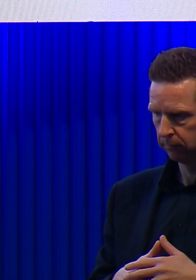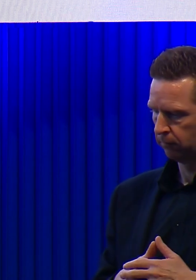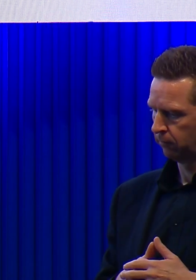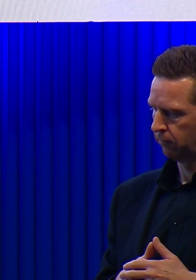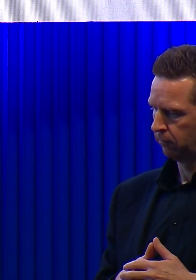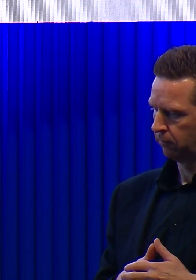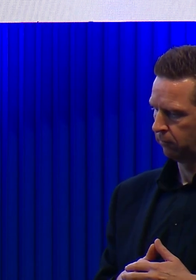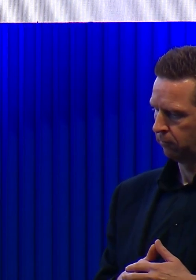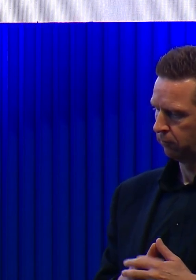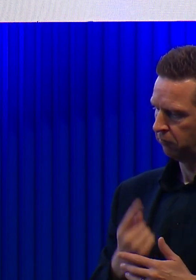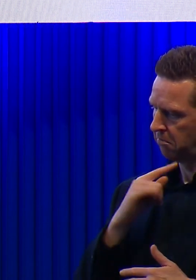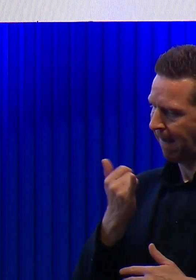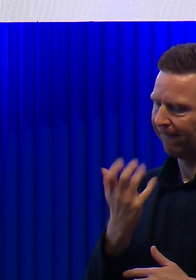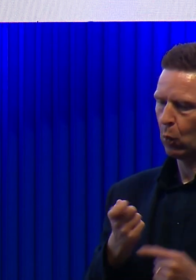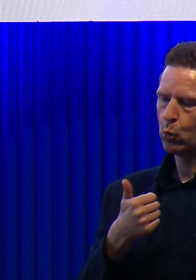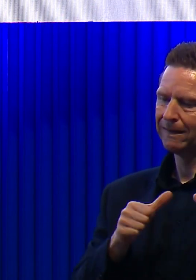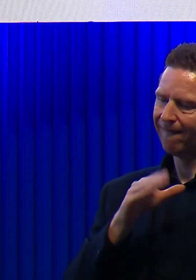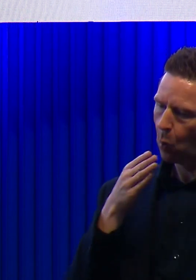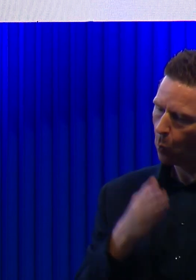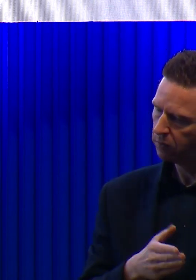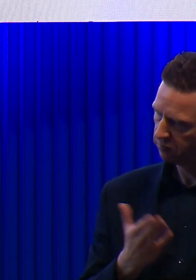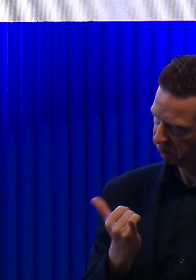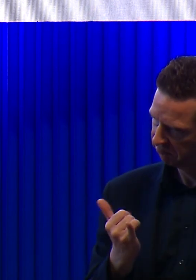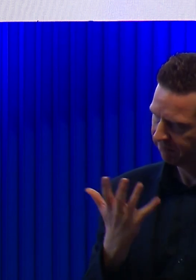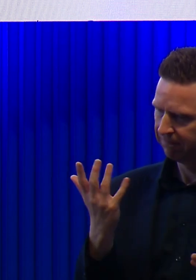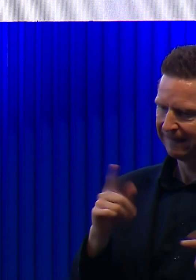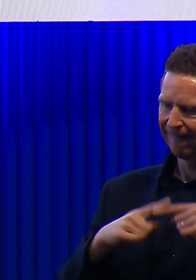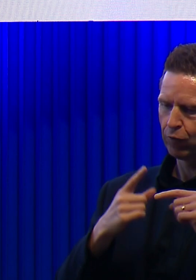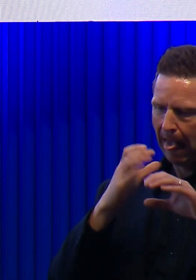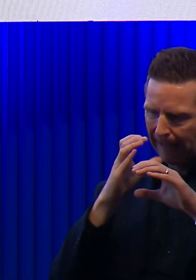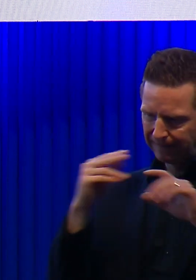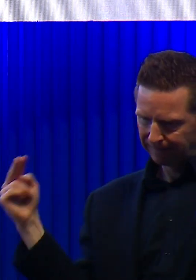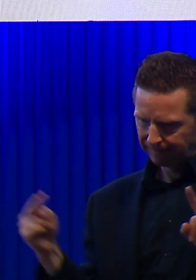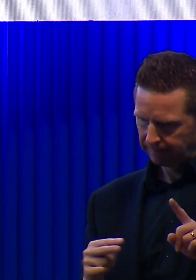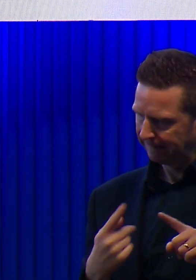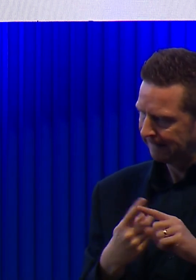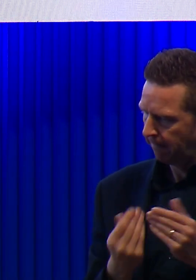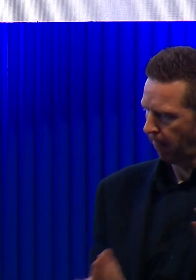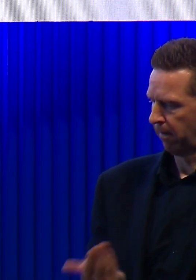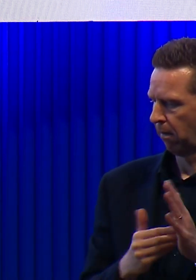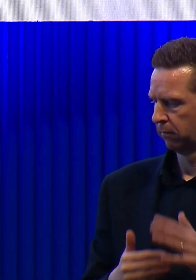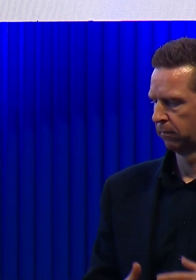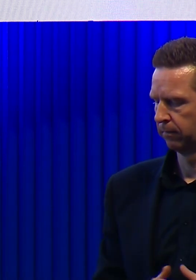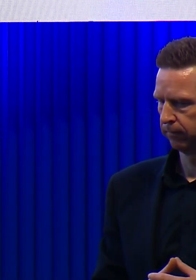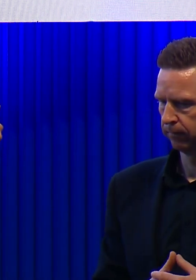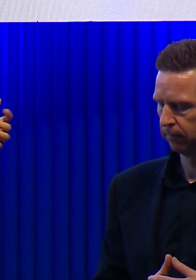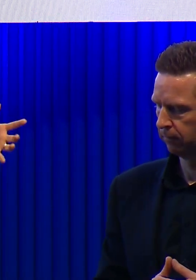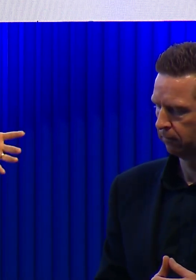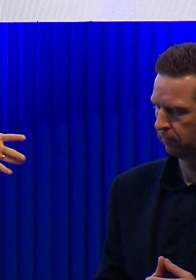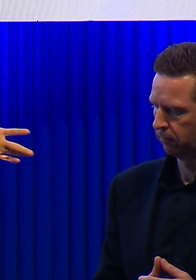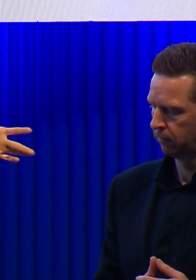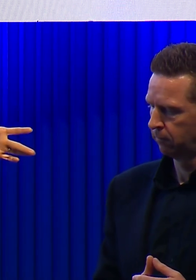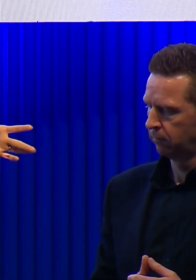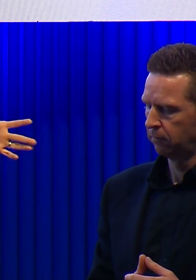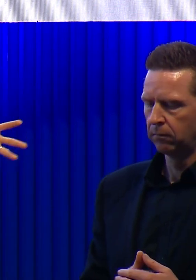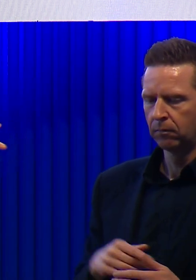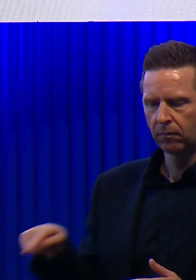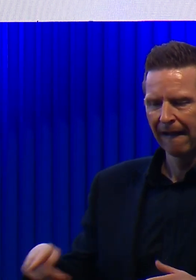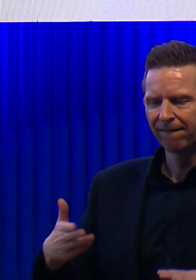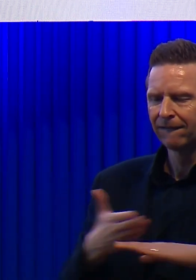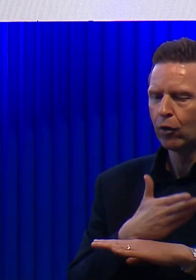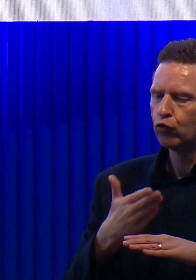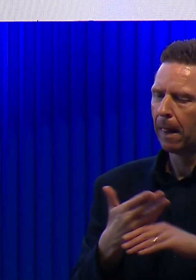someone comes and disrupts them. So this is to illustrate, this is the same thing for organizations, the same thing